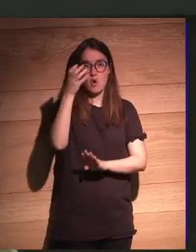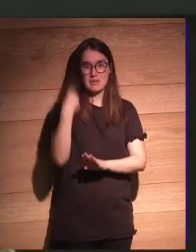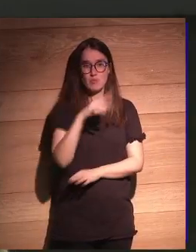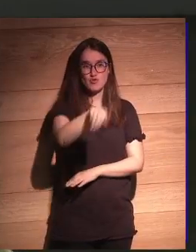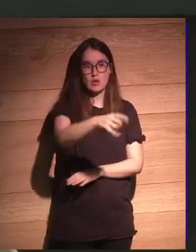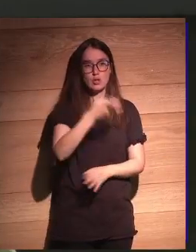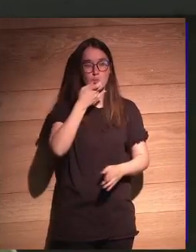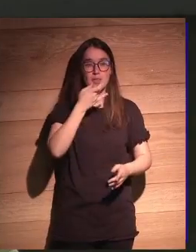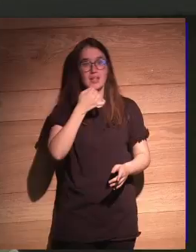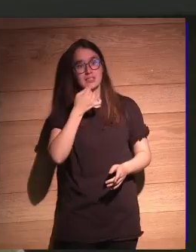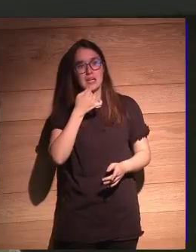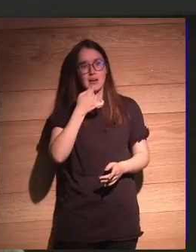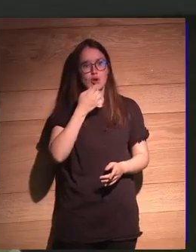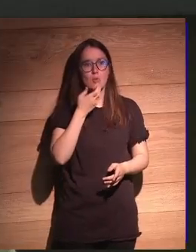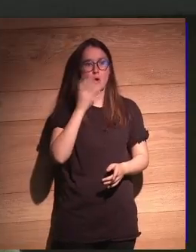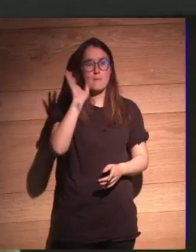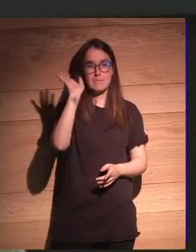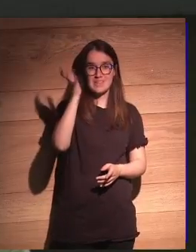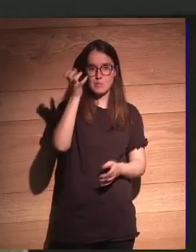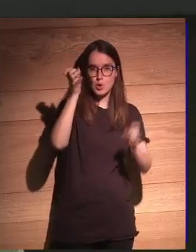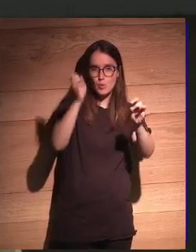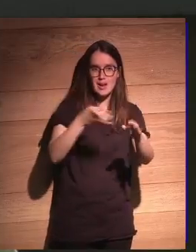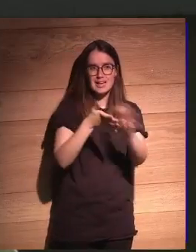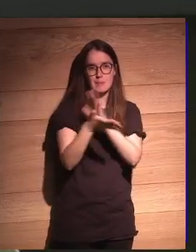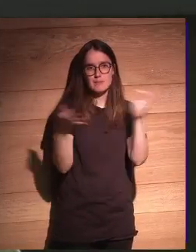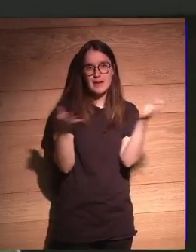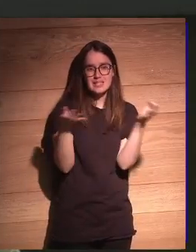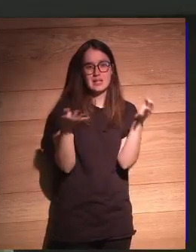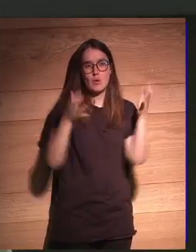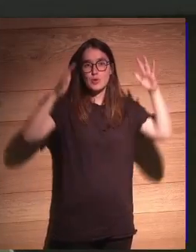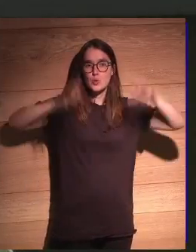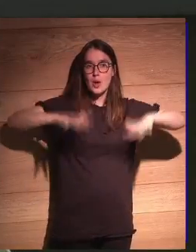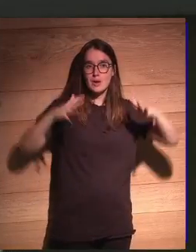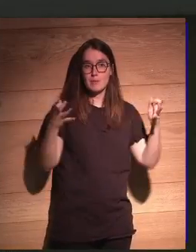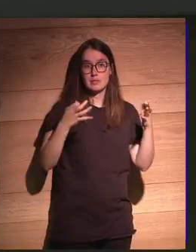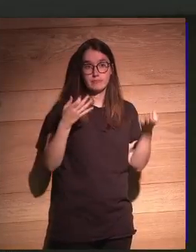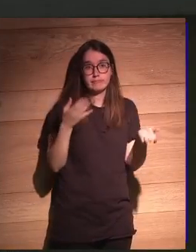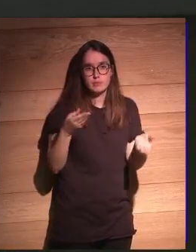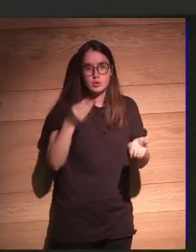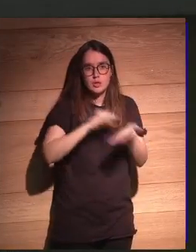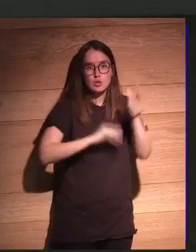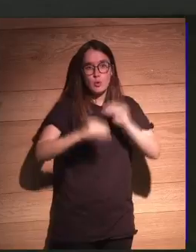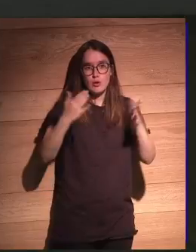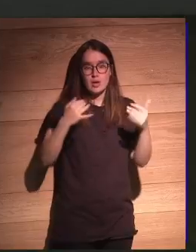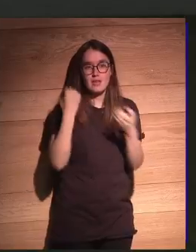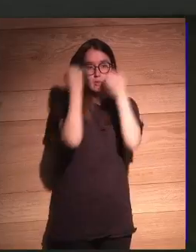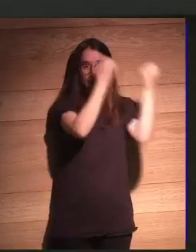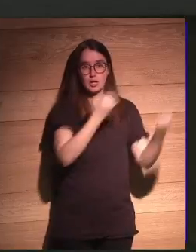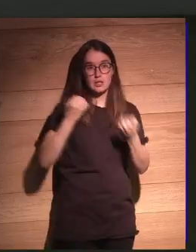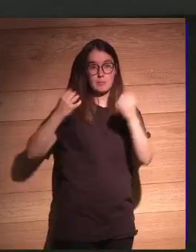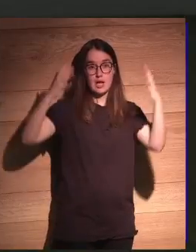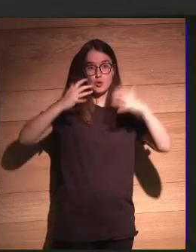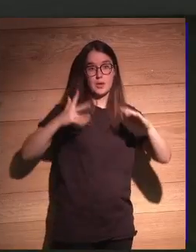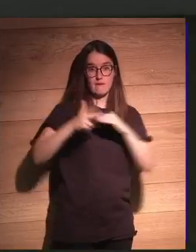like a weather thing. When you think that the real estate bubble is like a weather thing, you cannot